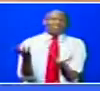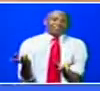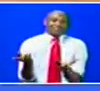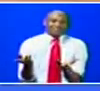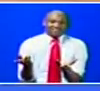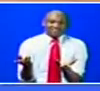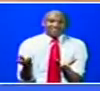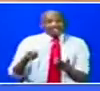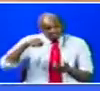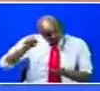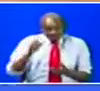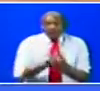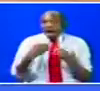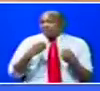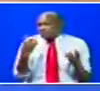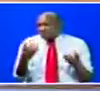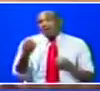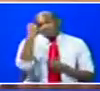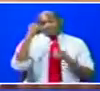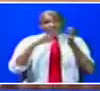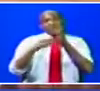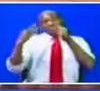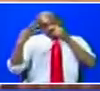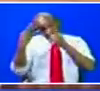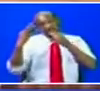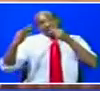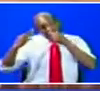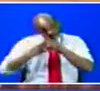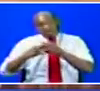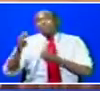document. They qualify to have 5.38 members.